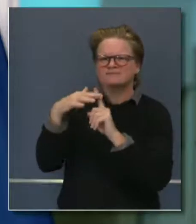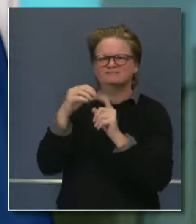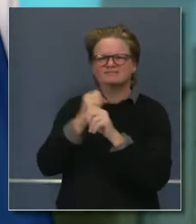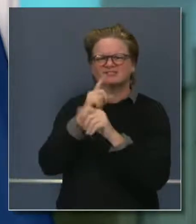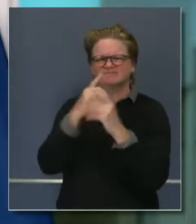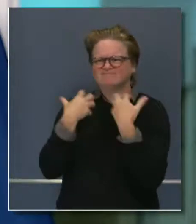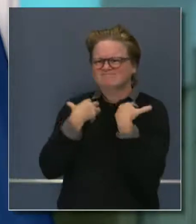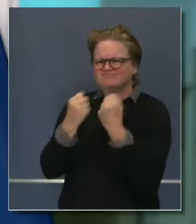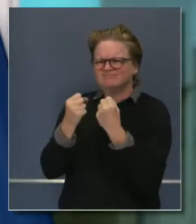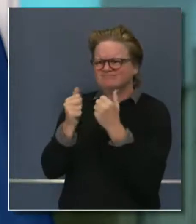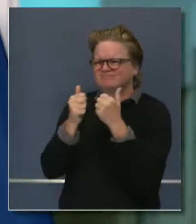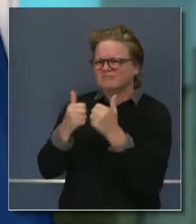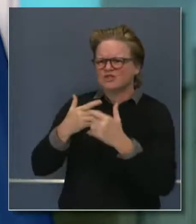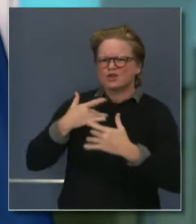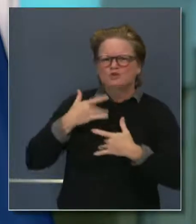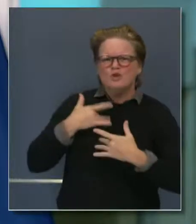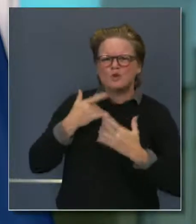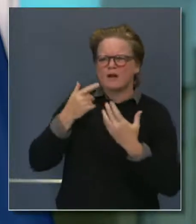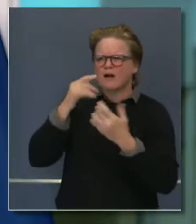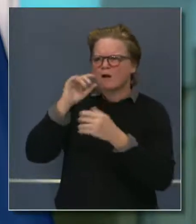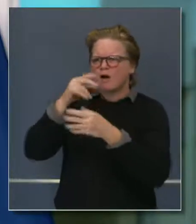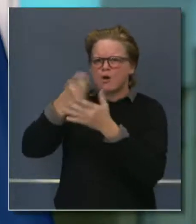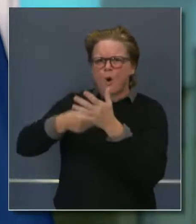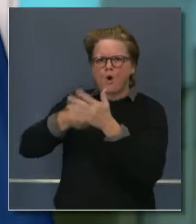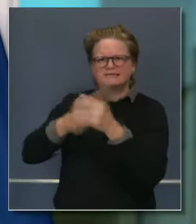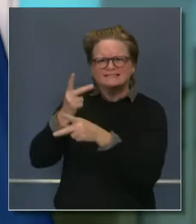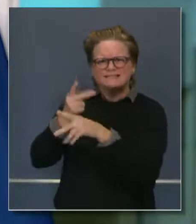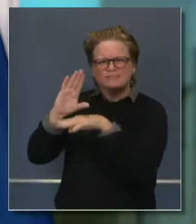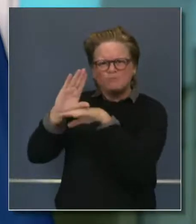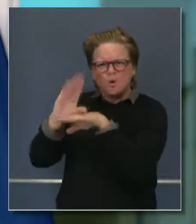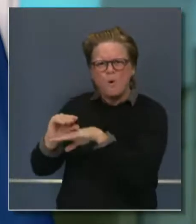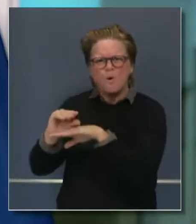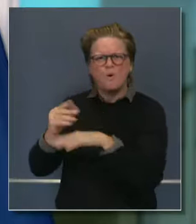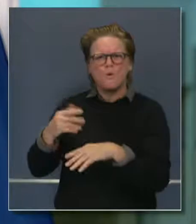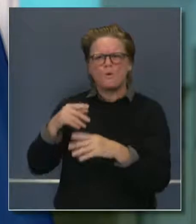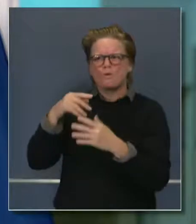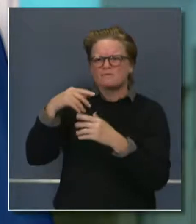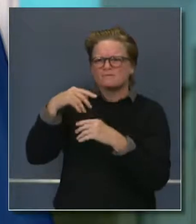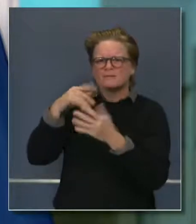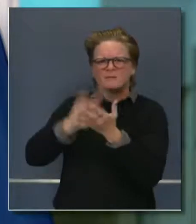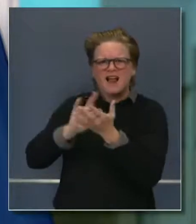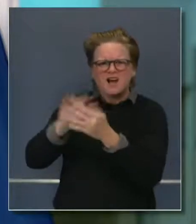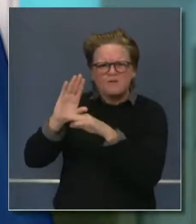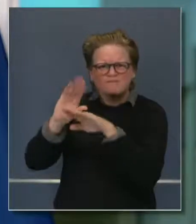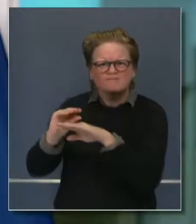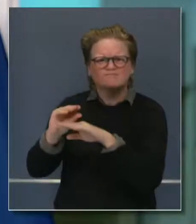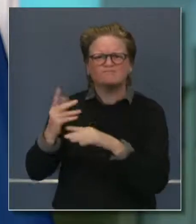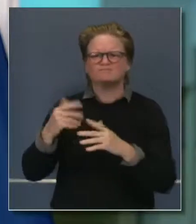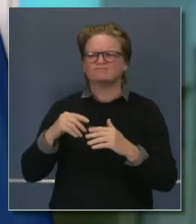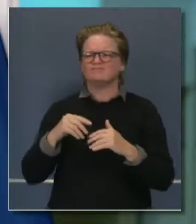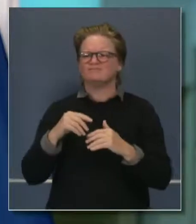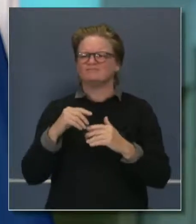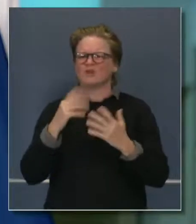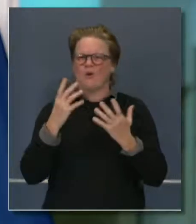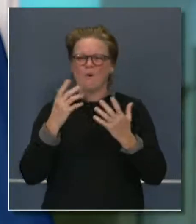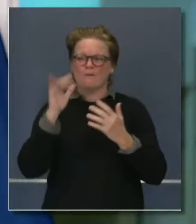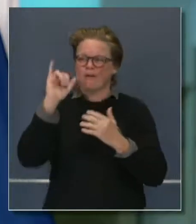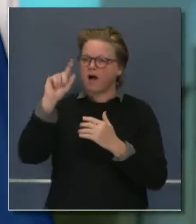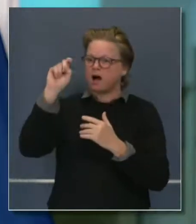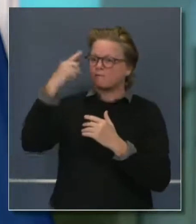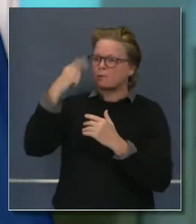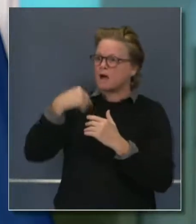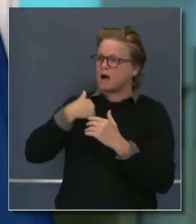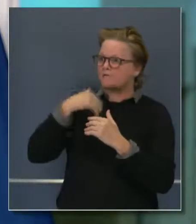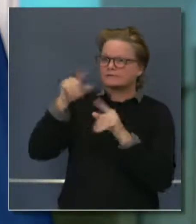low-carbon green growth. Broadly, those are California. That's a California agenda. In many ways, we say this all the time,